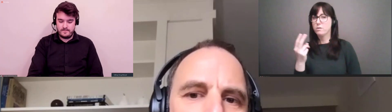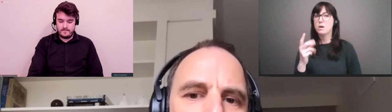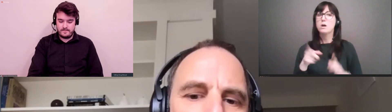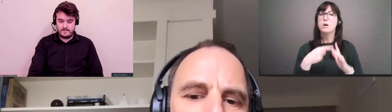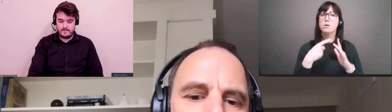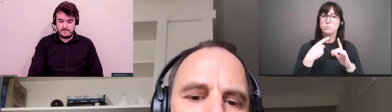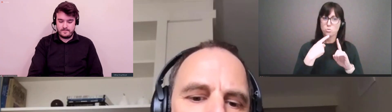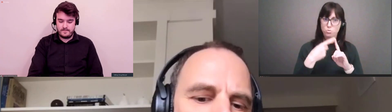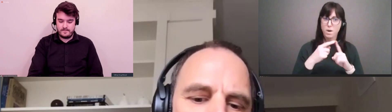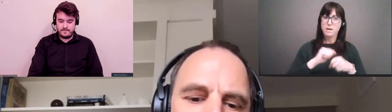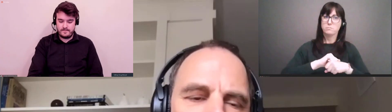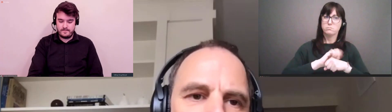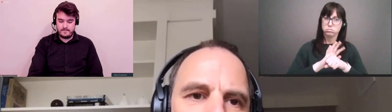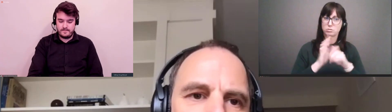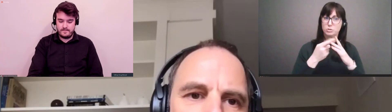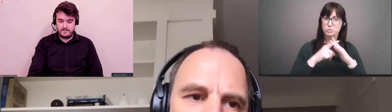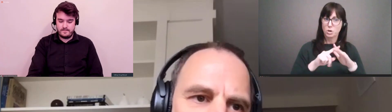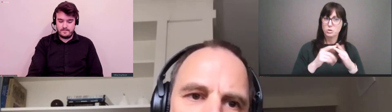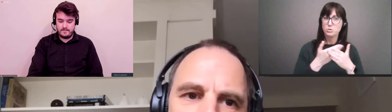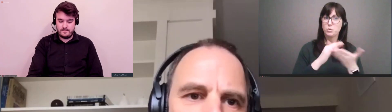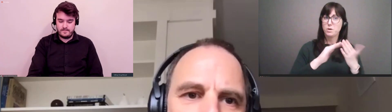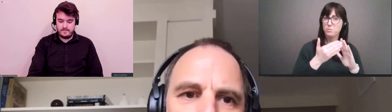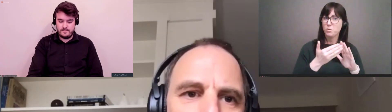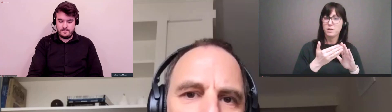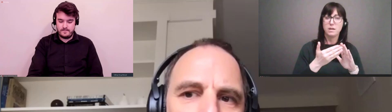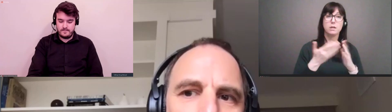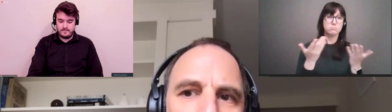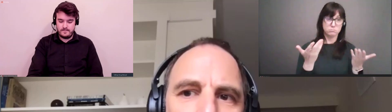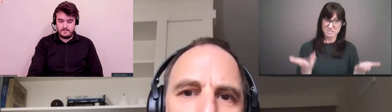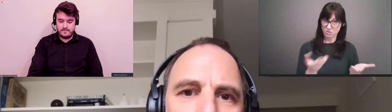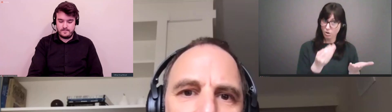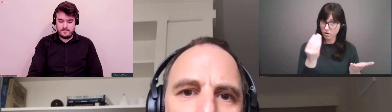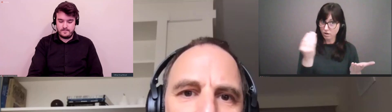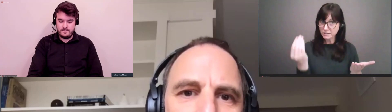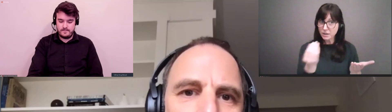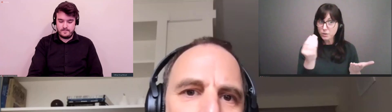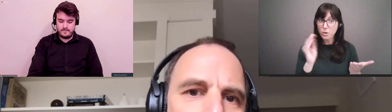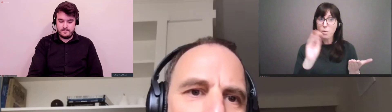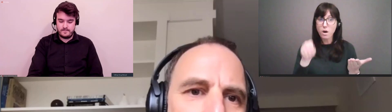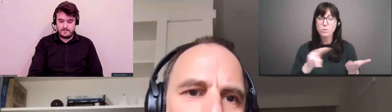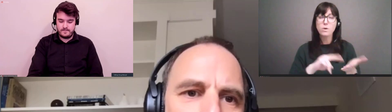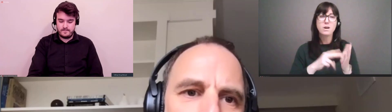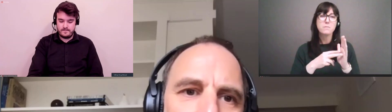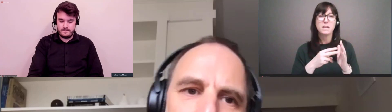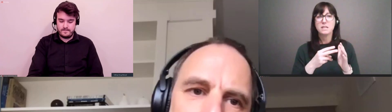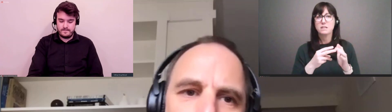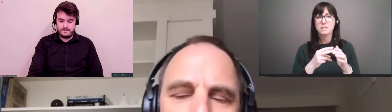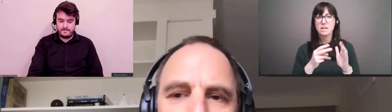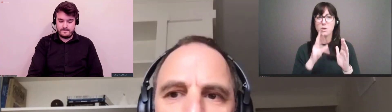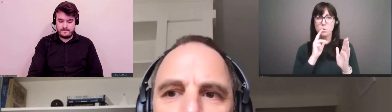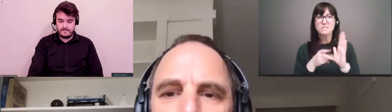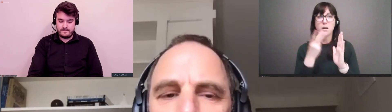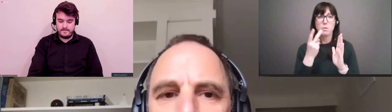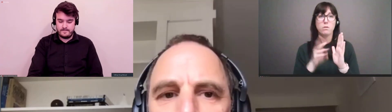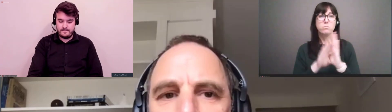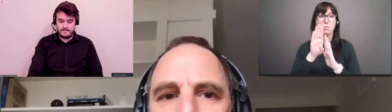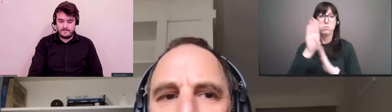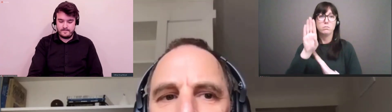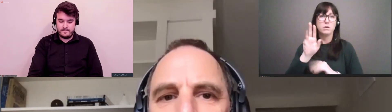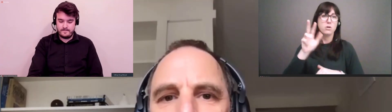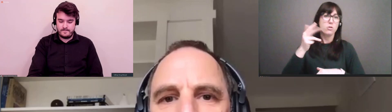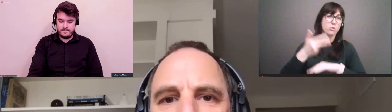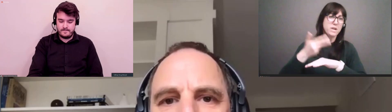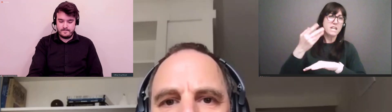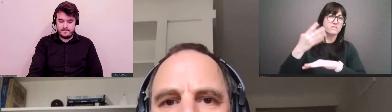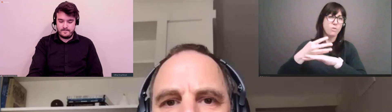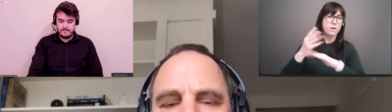starts in a new community, including Ontario and Ottawa, it's about doubling every 3 or 4 days, 2 to 4 days. So we're